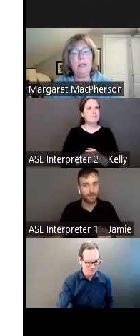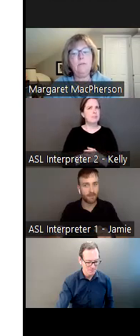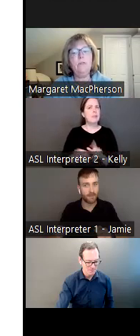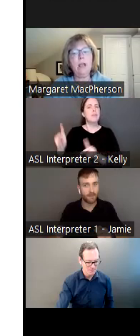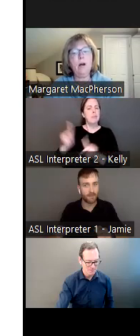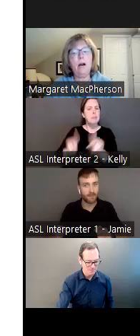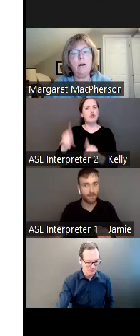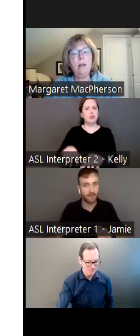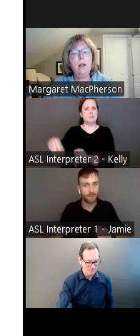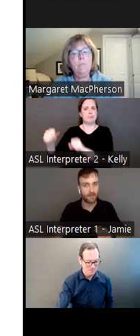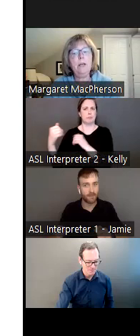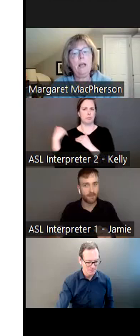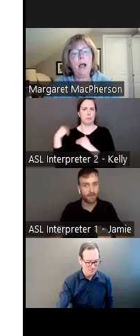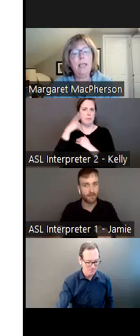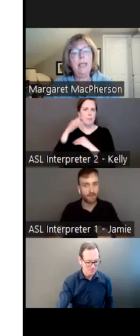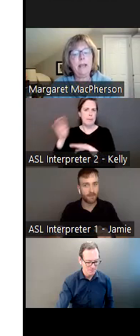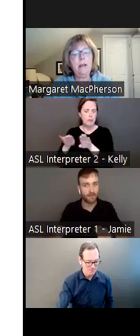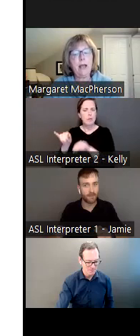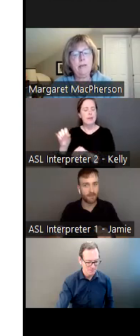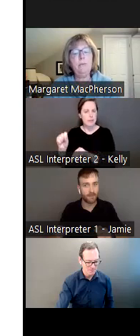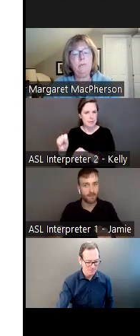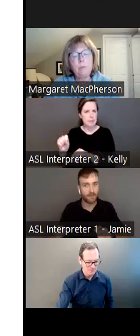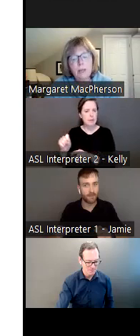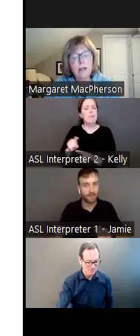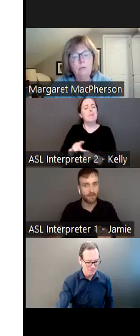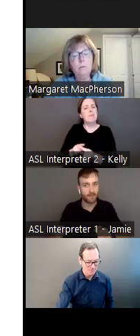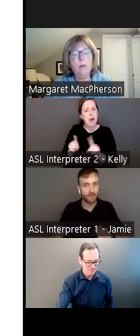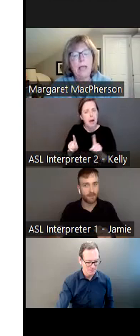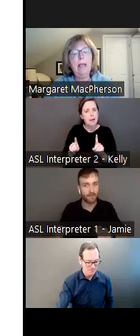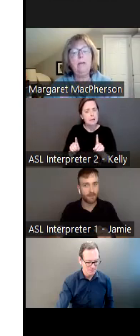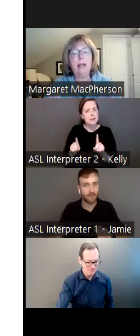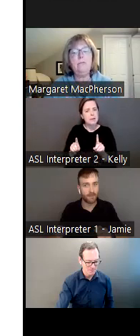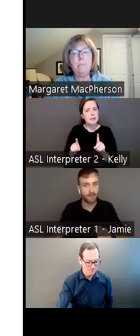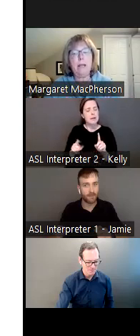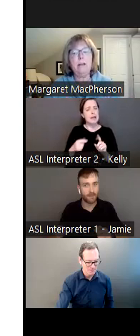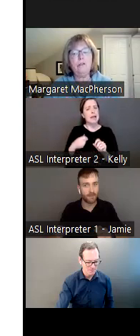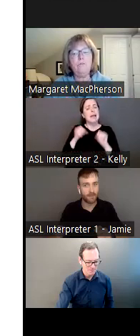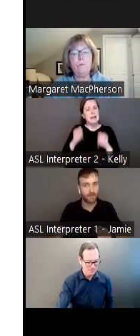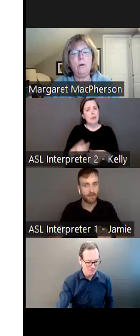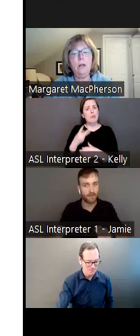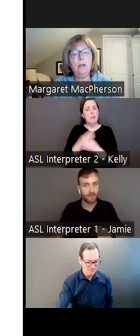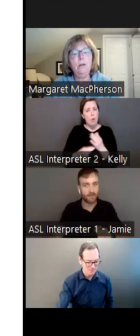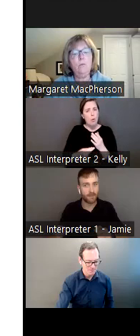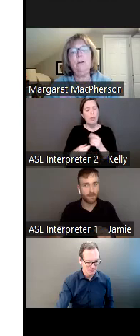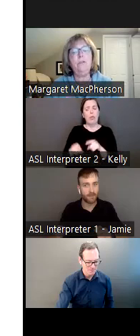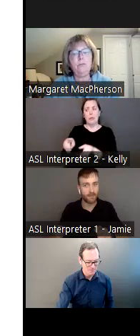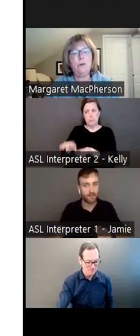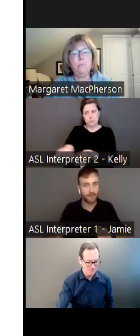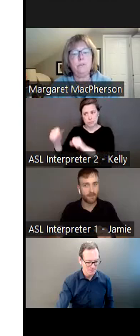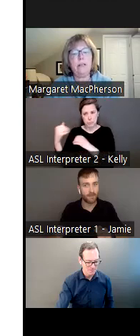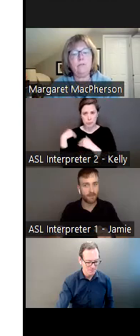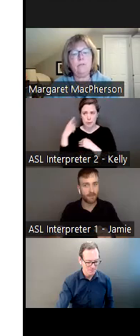for their behavior. They are. But I can ask people to be accountable and have compassion for, whatever